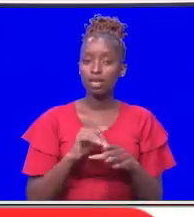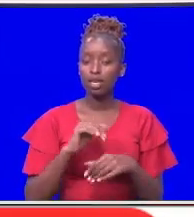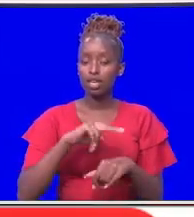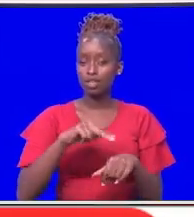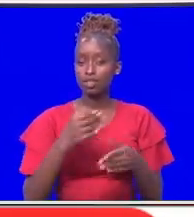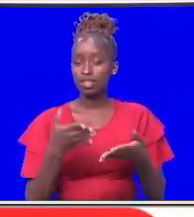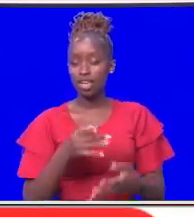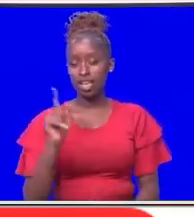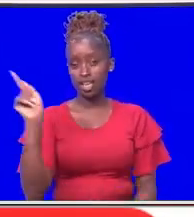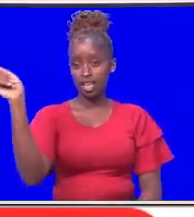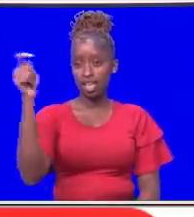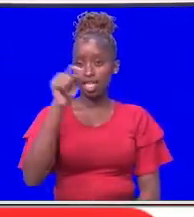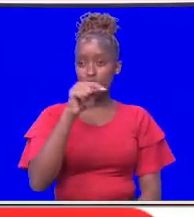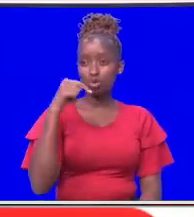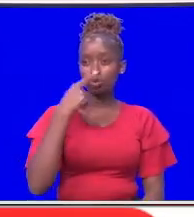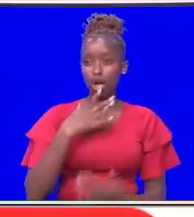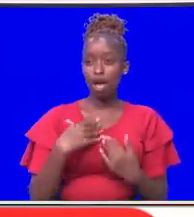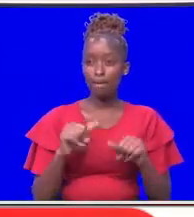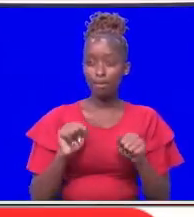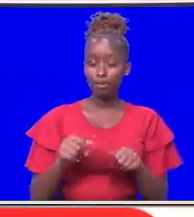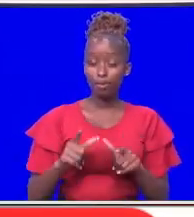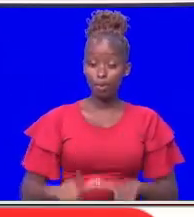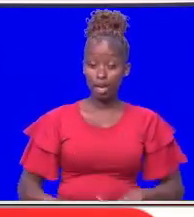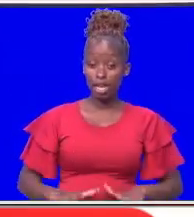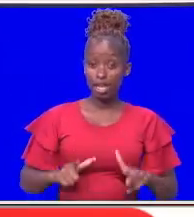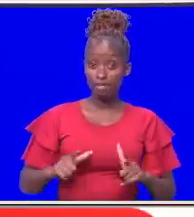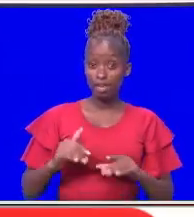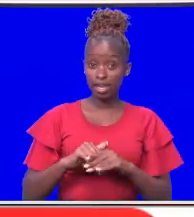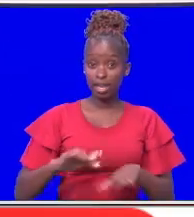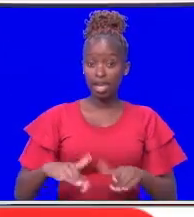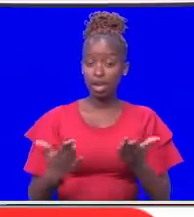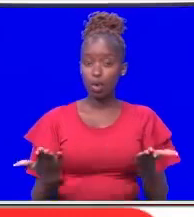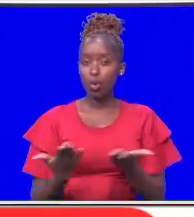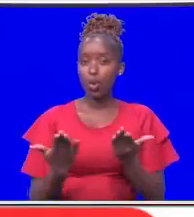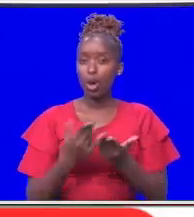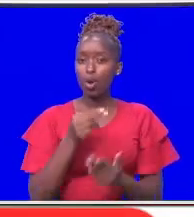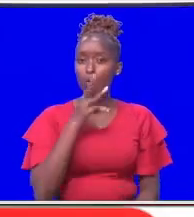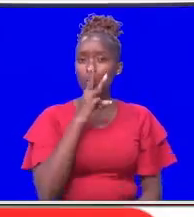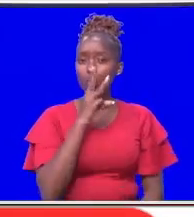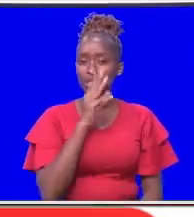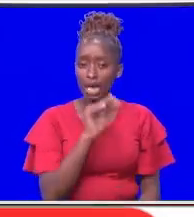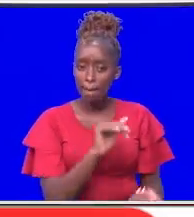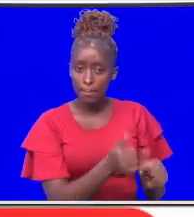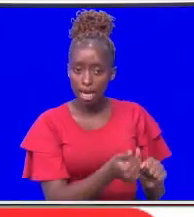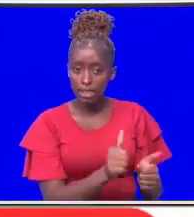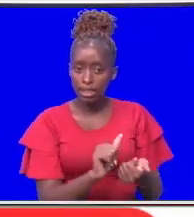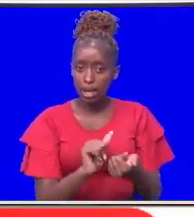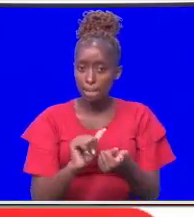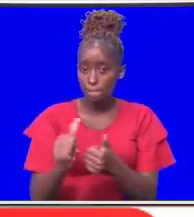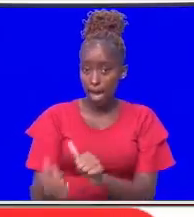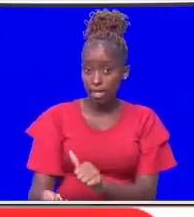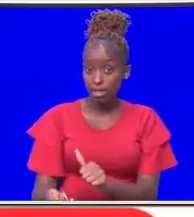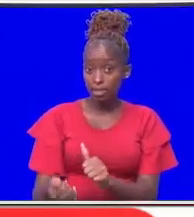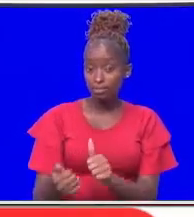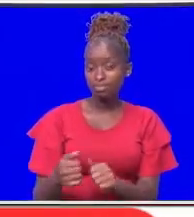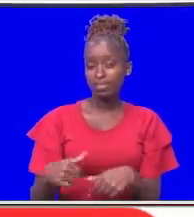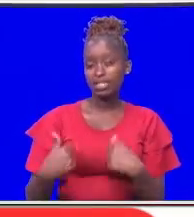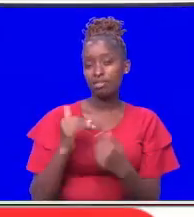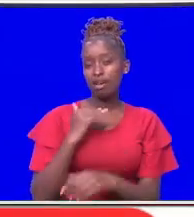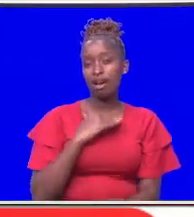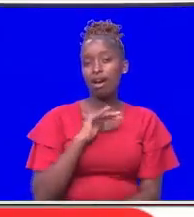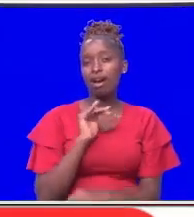Wale mumekolea na kuishi katika mahali maji inapita, mimi naomba